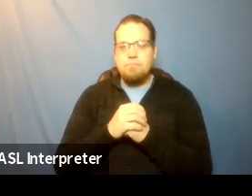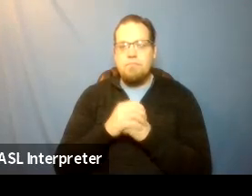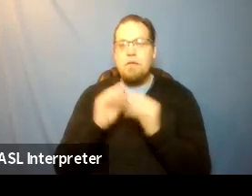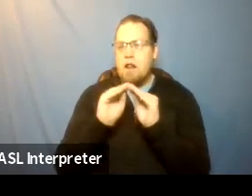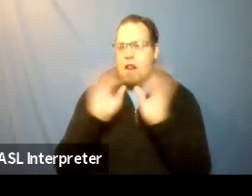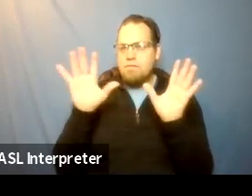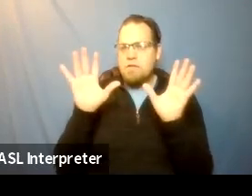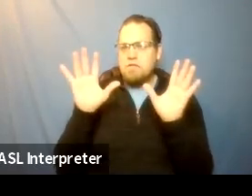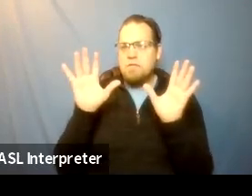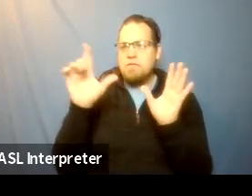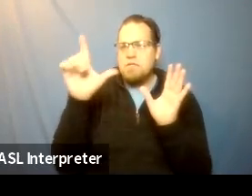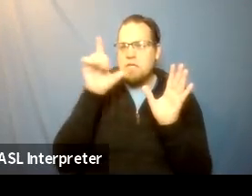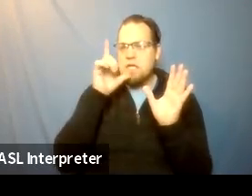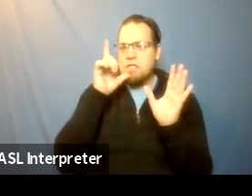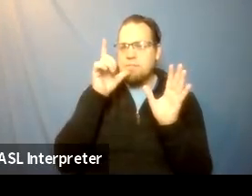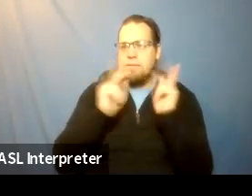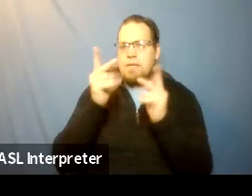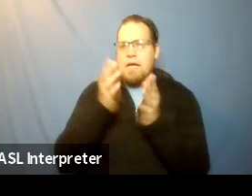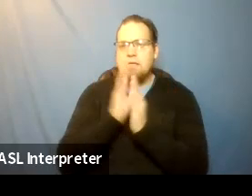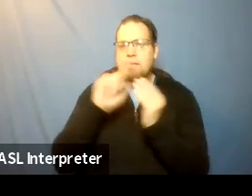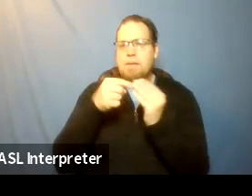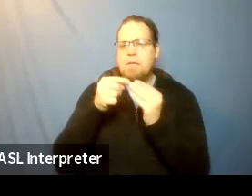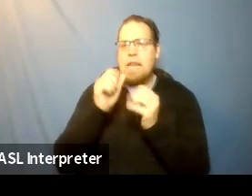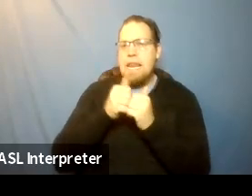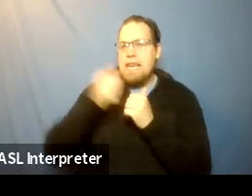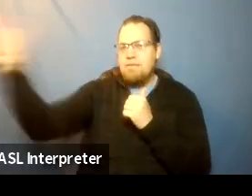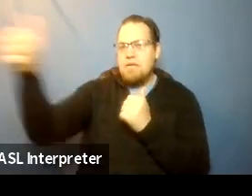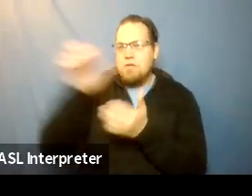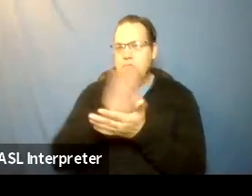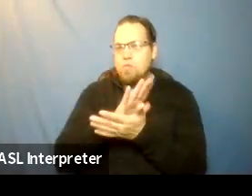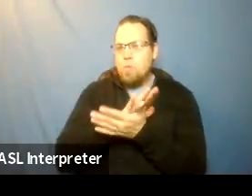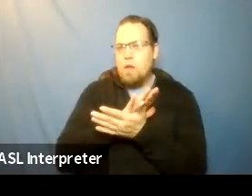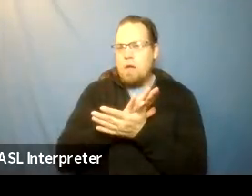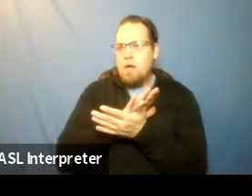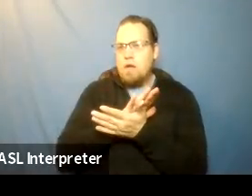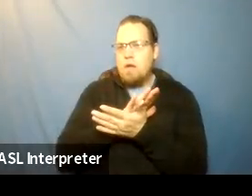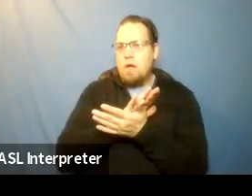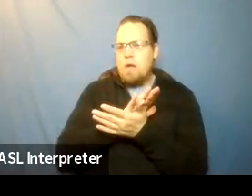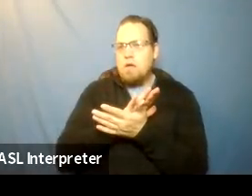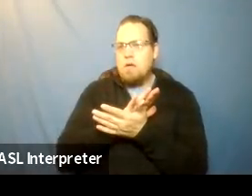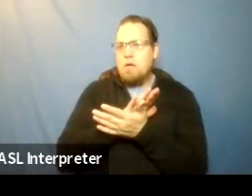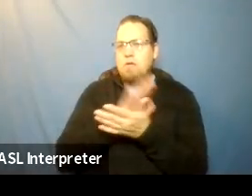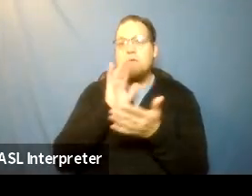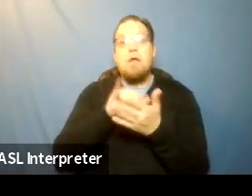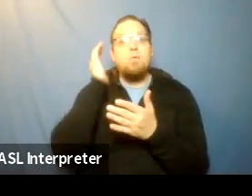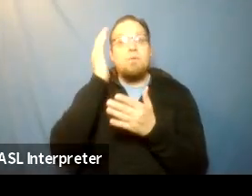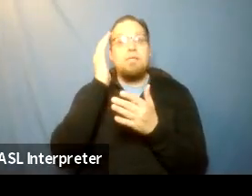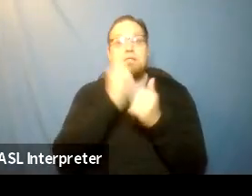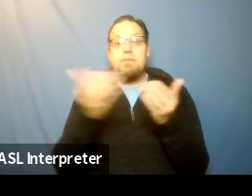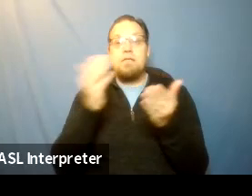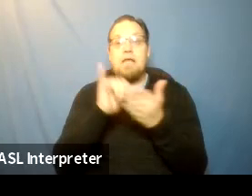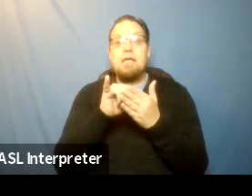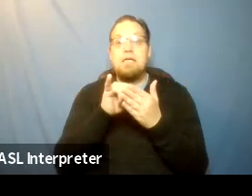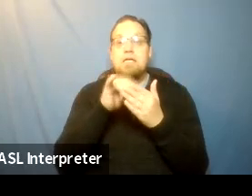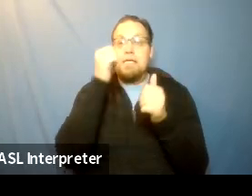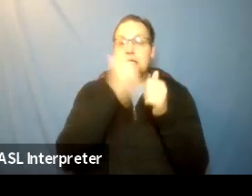Clarification on lunches. Some people are asking about going off campus. That'll be something that each high school shares. I know